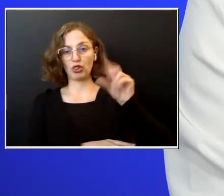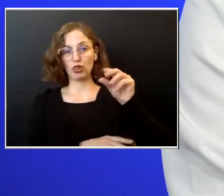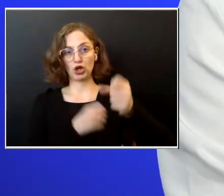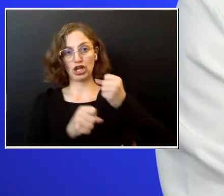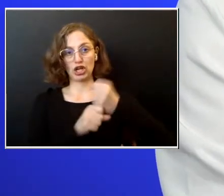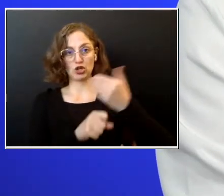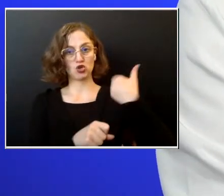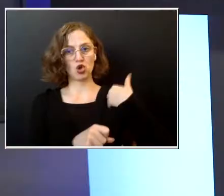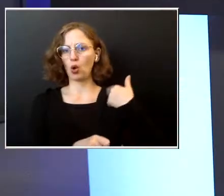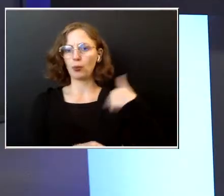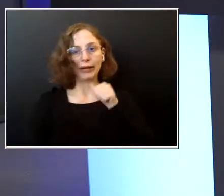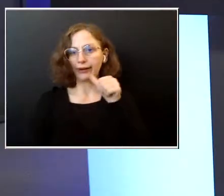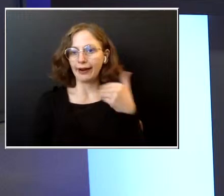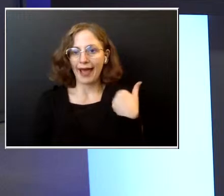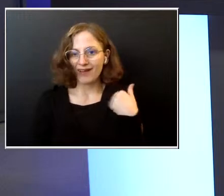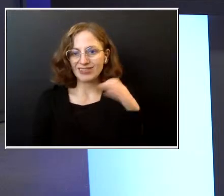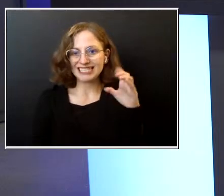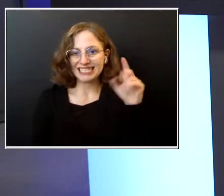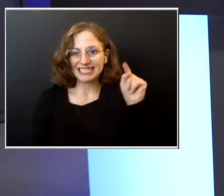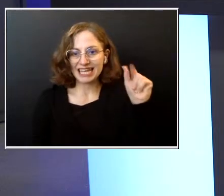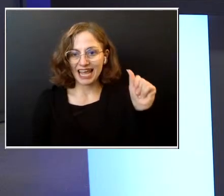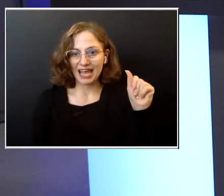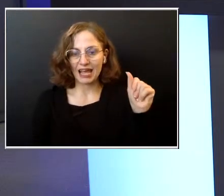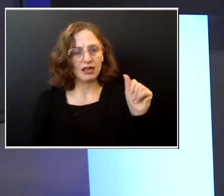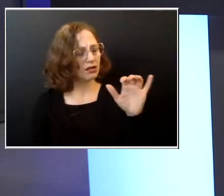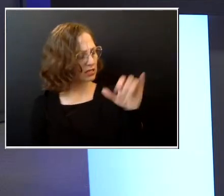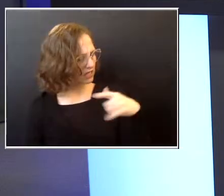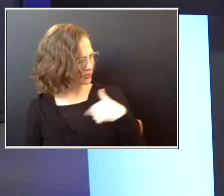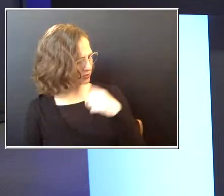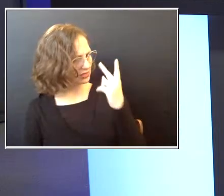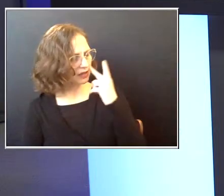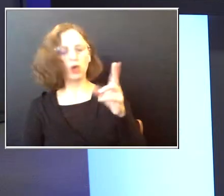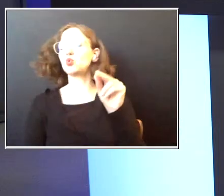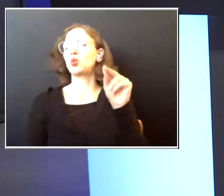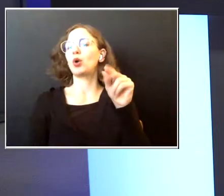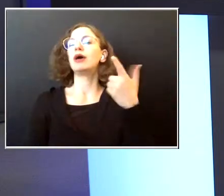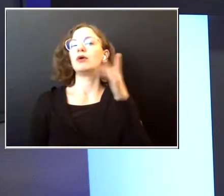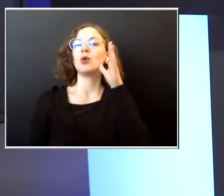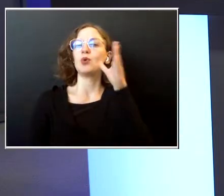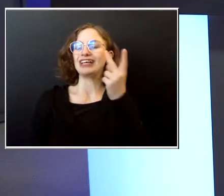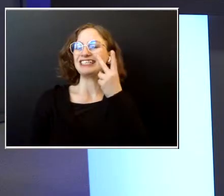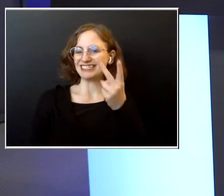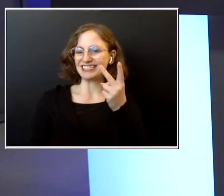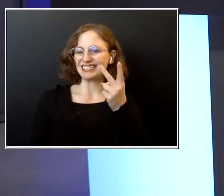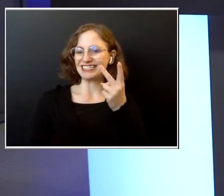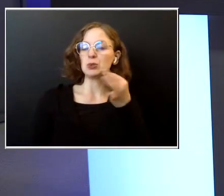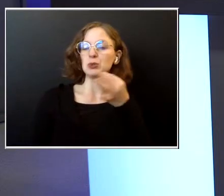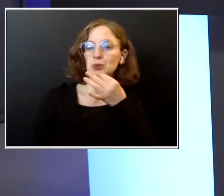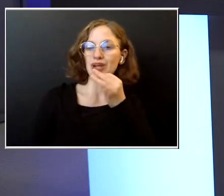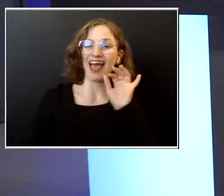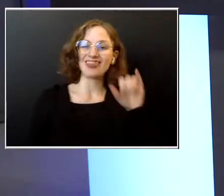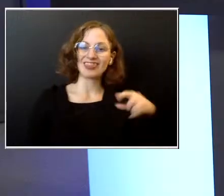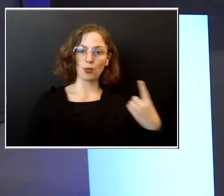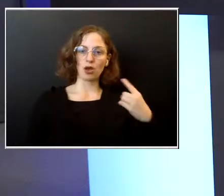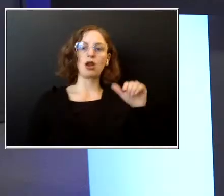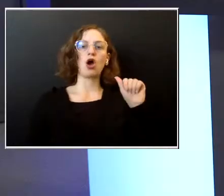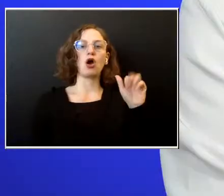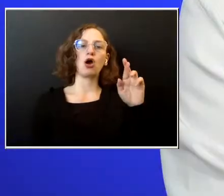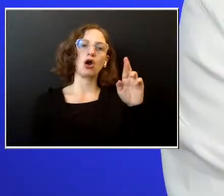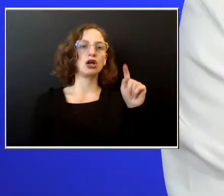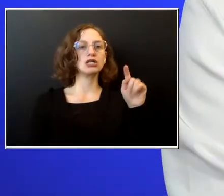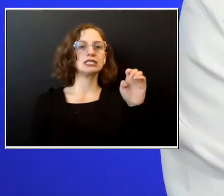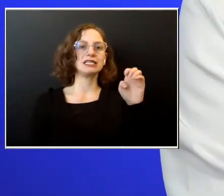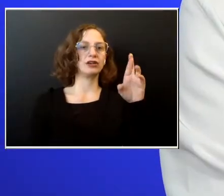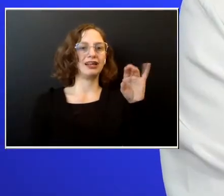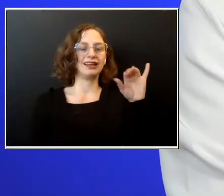saw. Actually, we'll see a CTA in a moment, a 3D reconstruction of a CTA, but that was an arteriogram. That's what we had 30